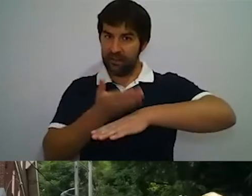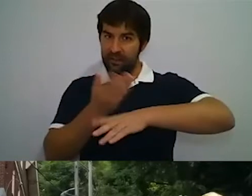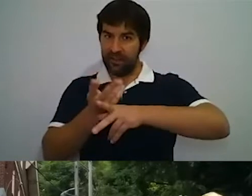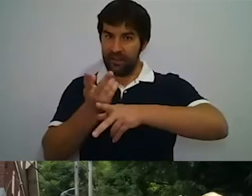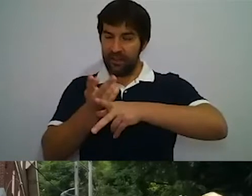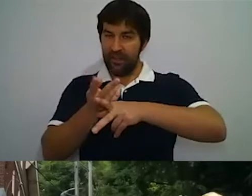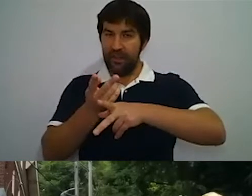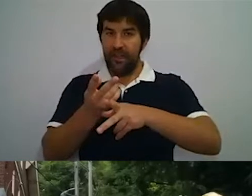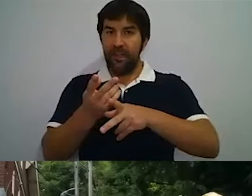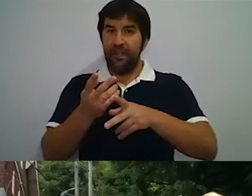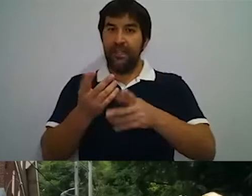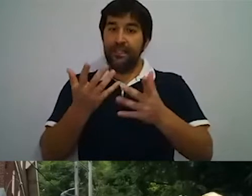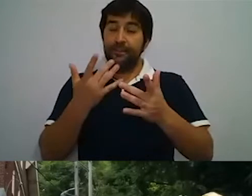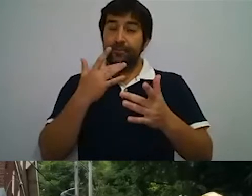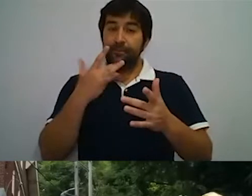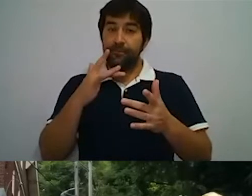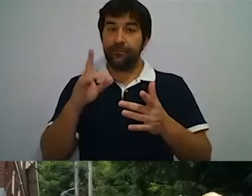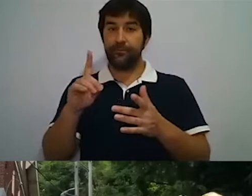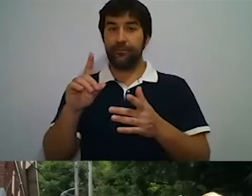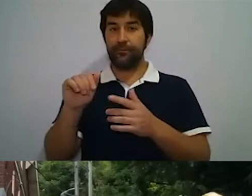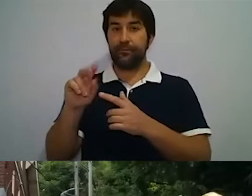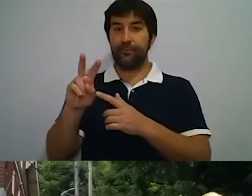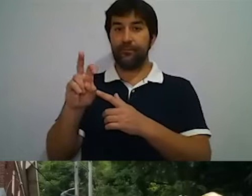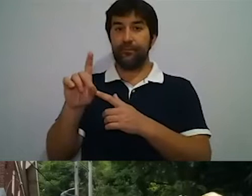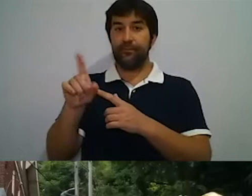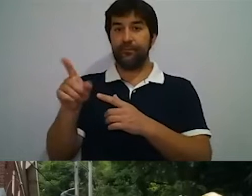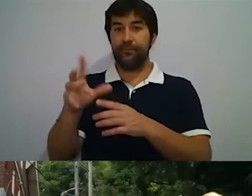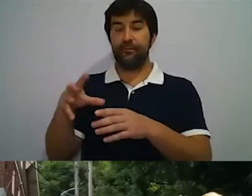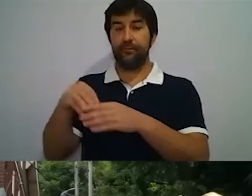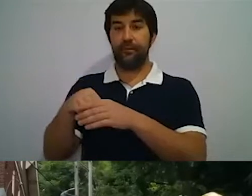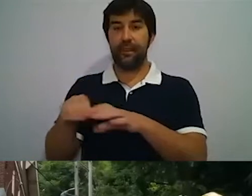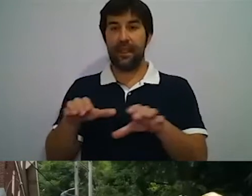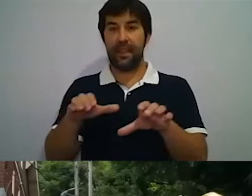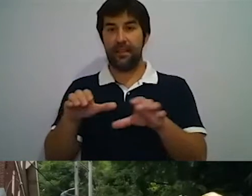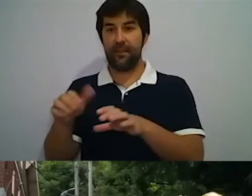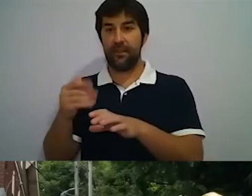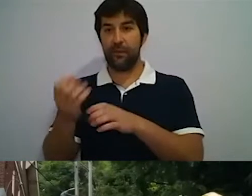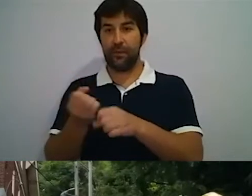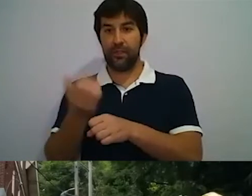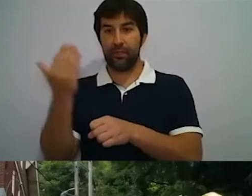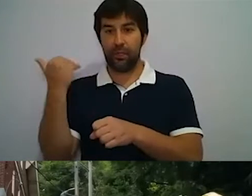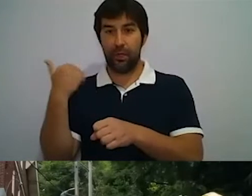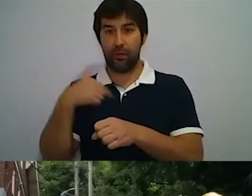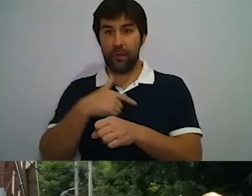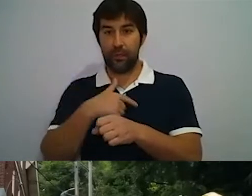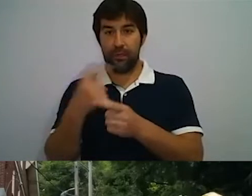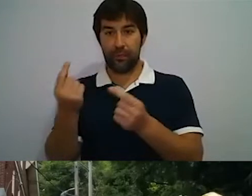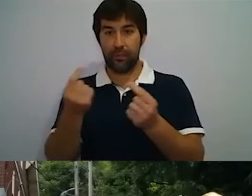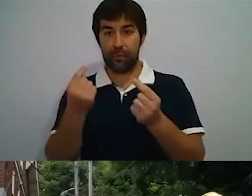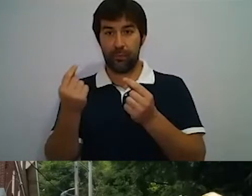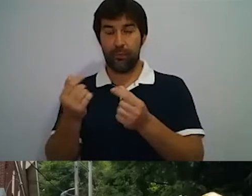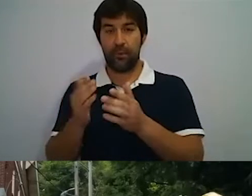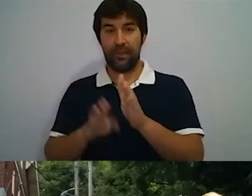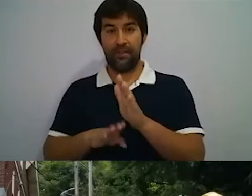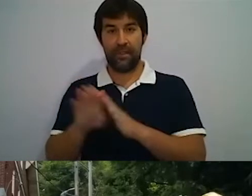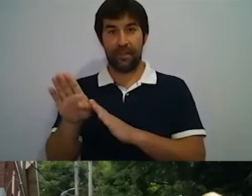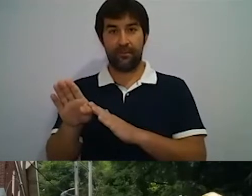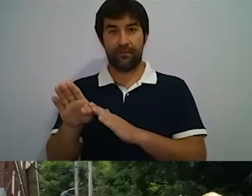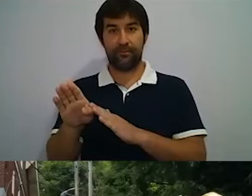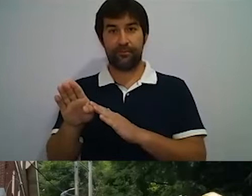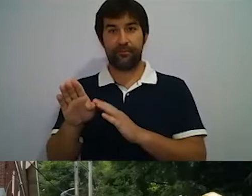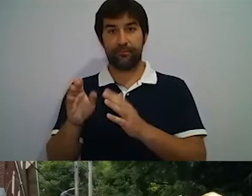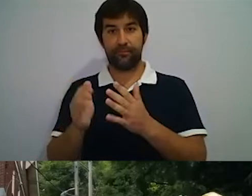and easier to make without needing to drive and own a private automobile, which is a tremendous expense, that can really